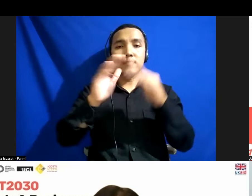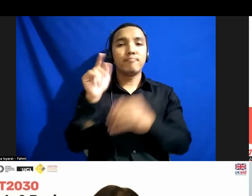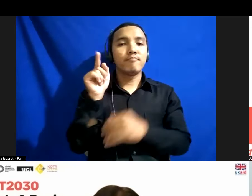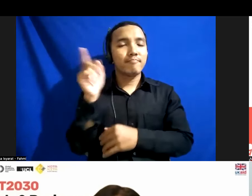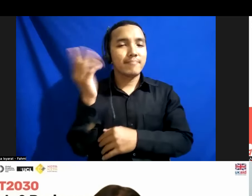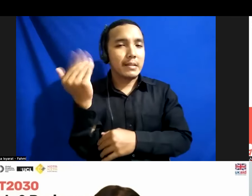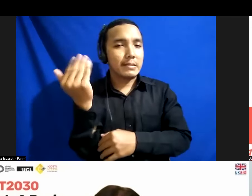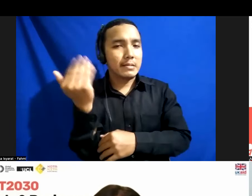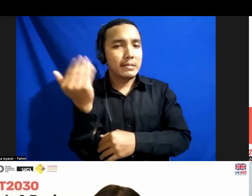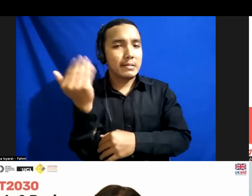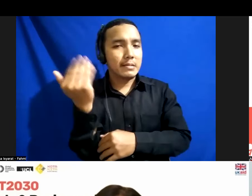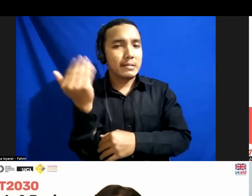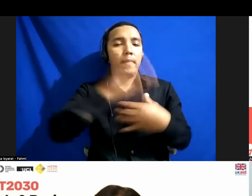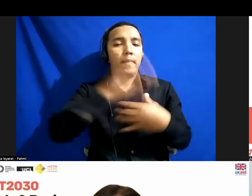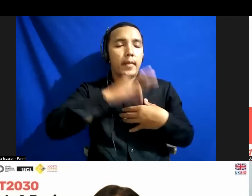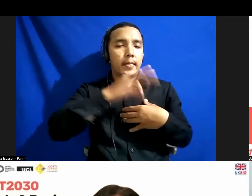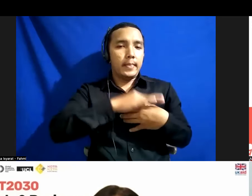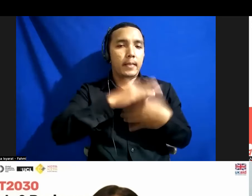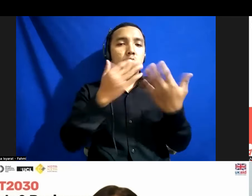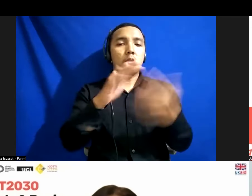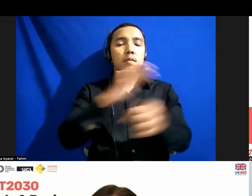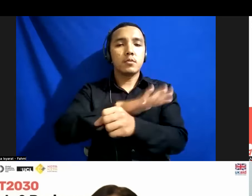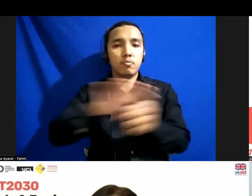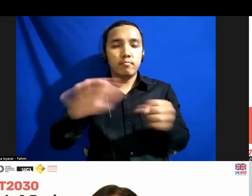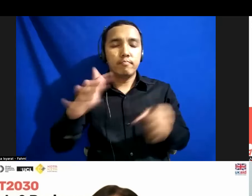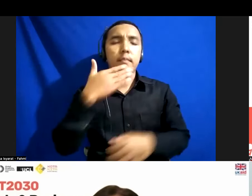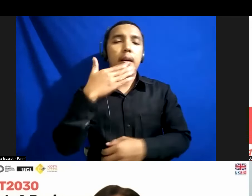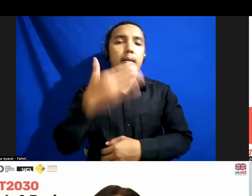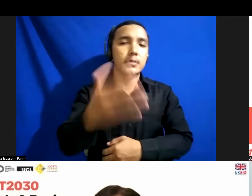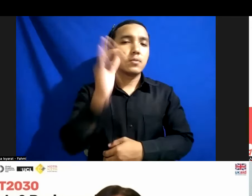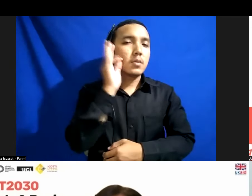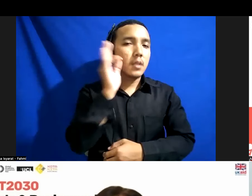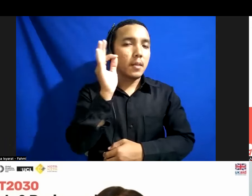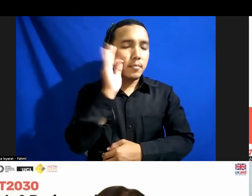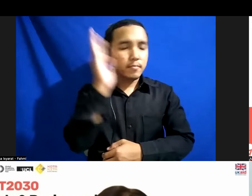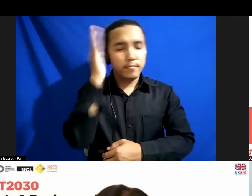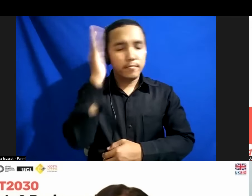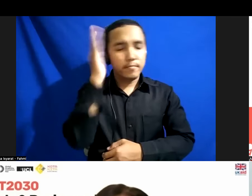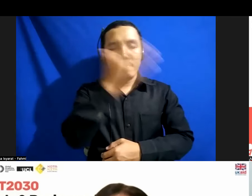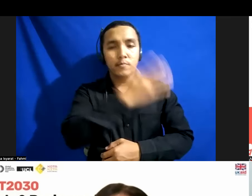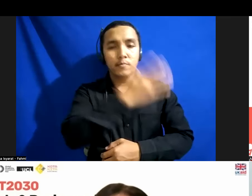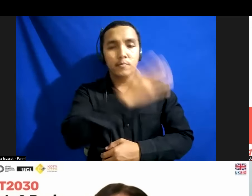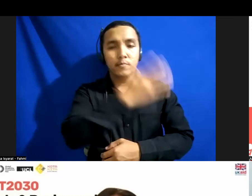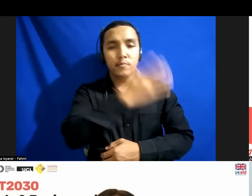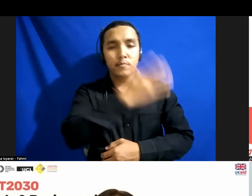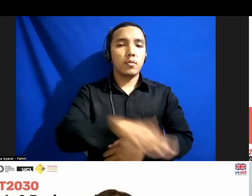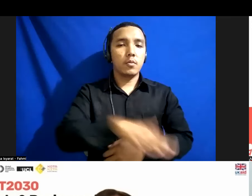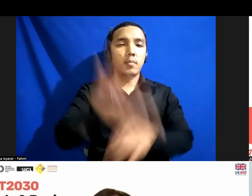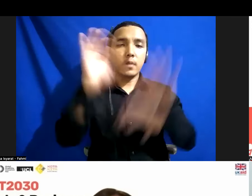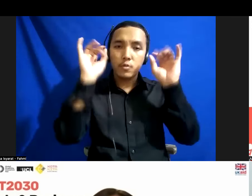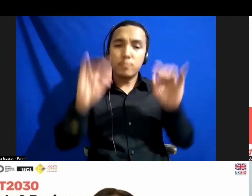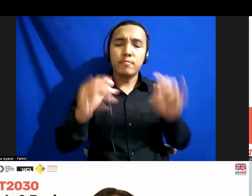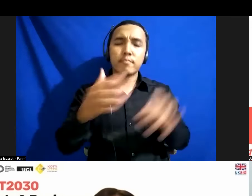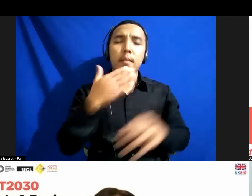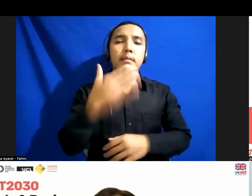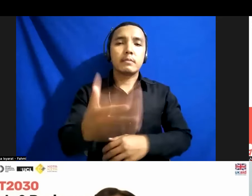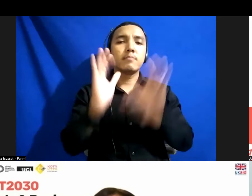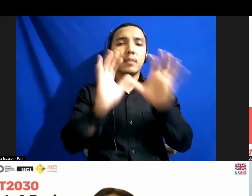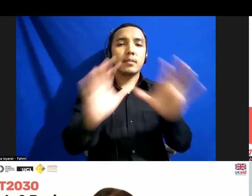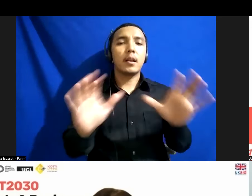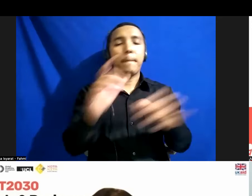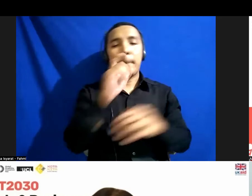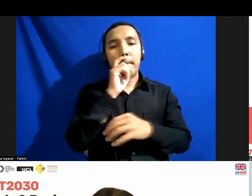building as best as possible and maintain it. And that is it from me. Thank you very much, and may peace be upon you all. Thank you very much, Pak Agus, for your